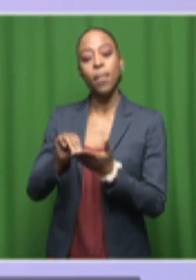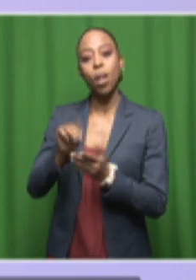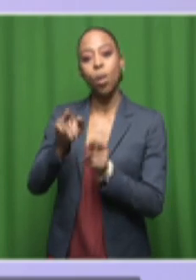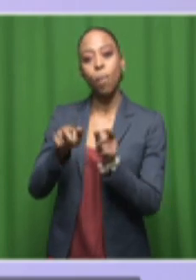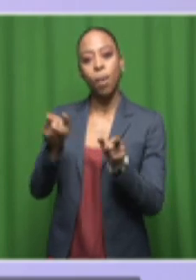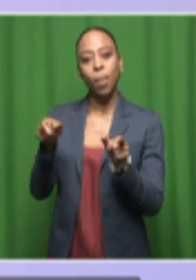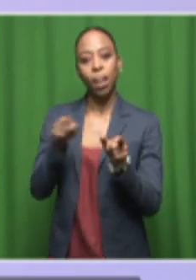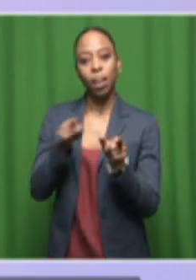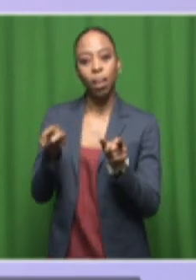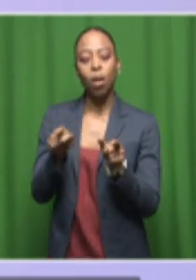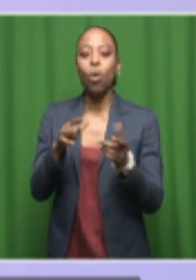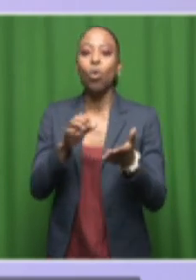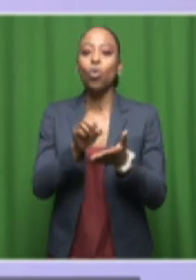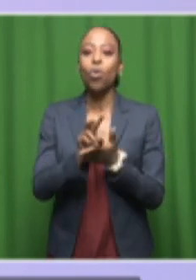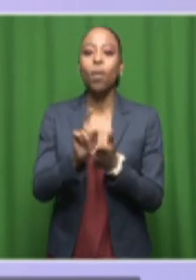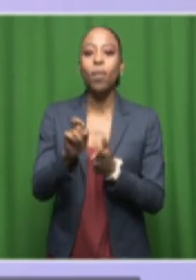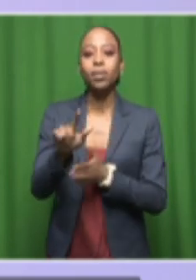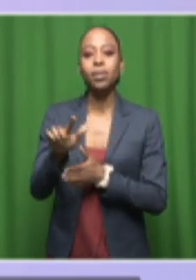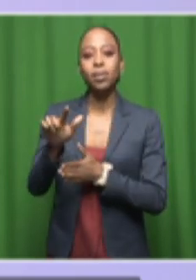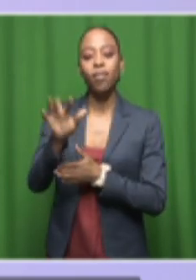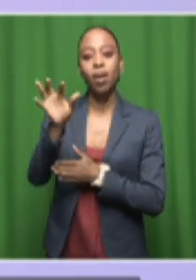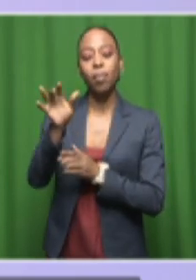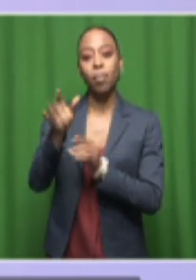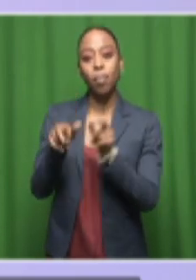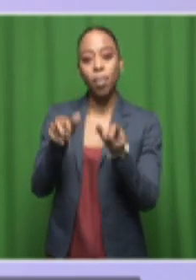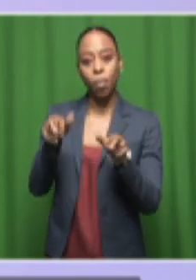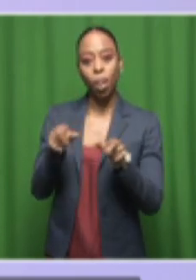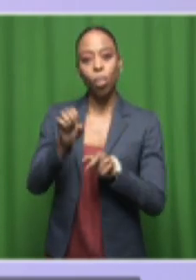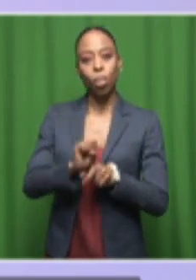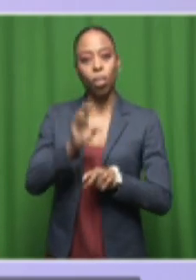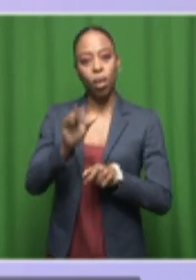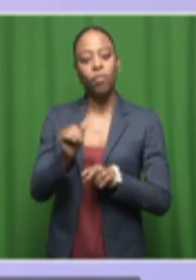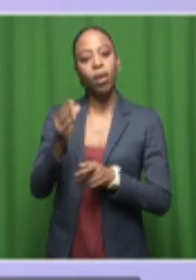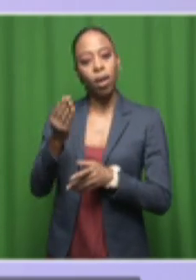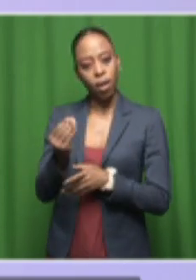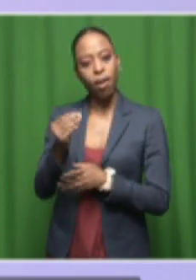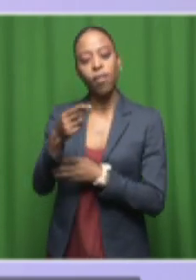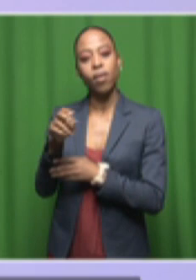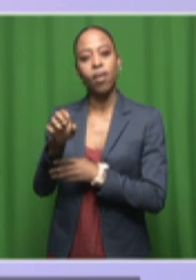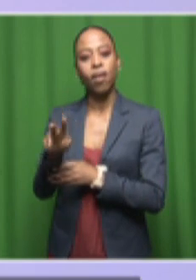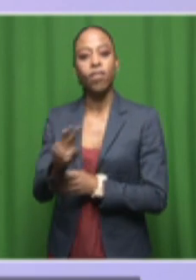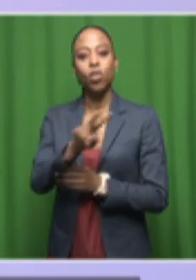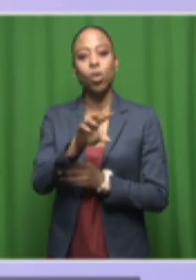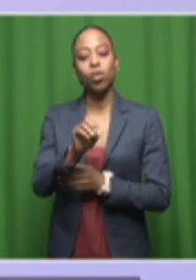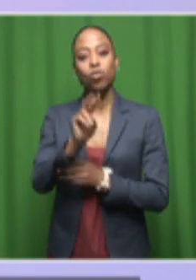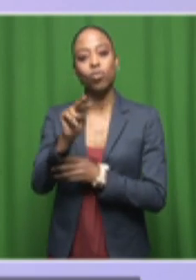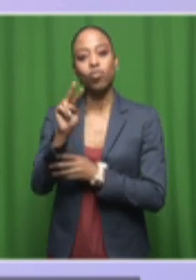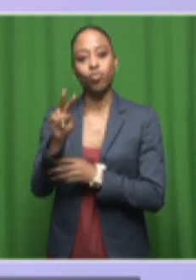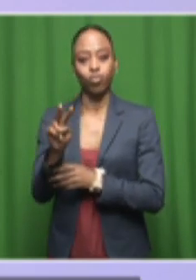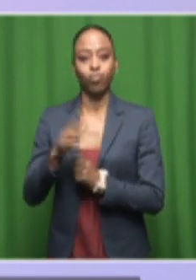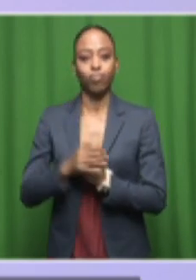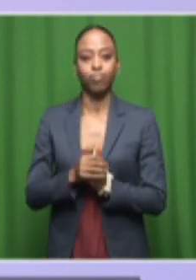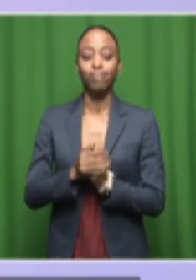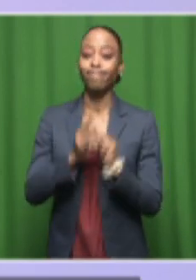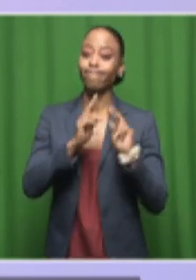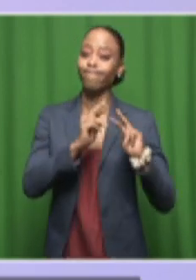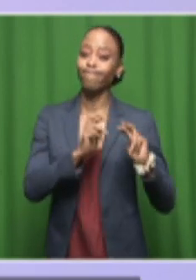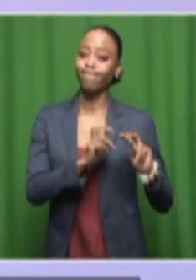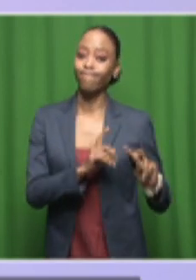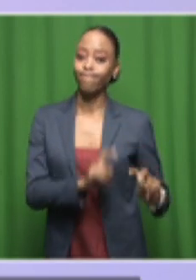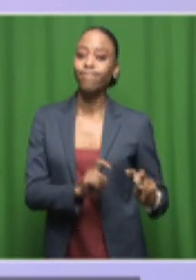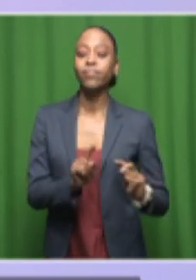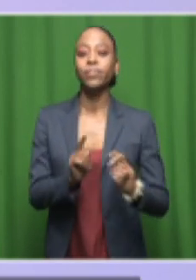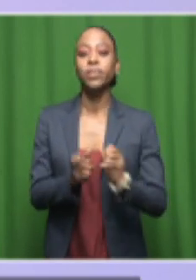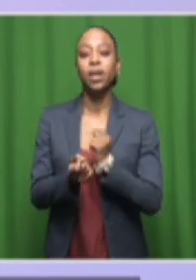or 12.7% of the population, living with HIV in South Africa in 2022. Now, the study, which was